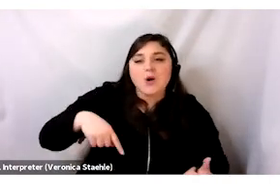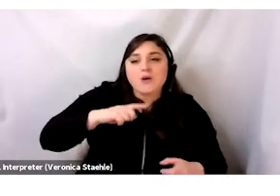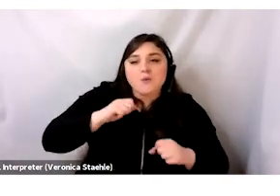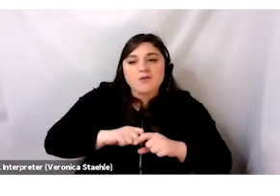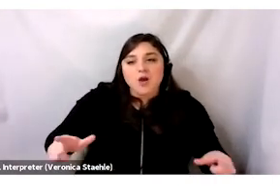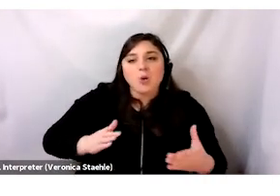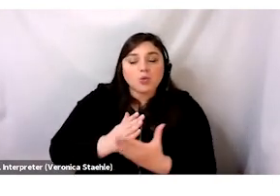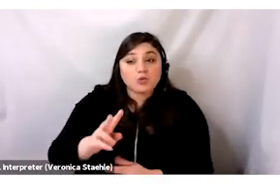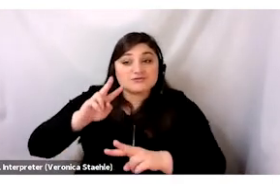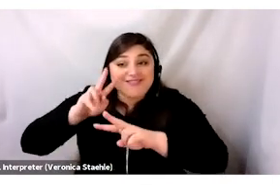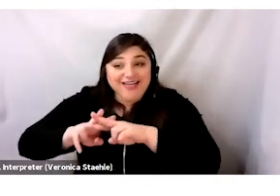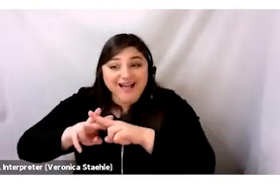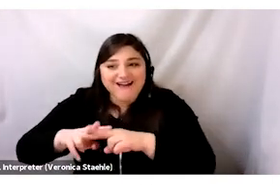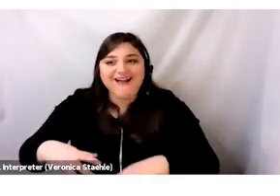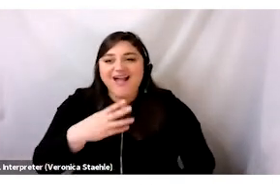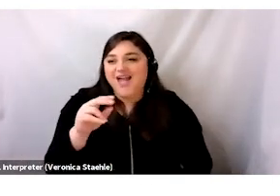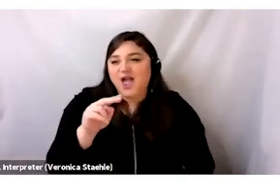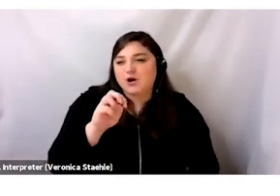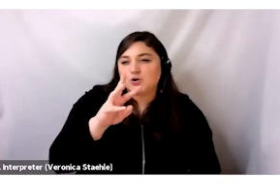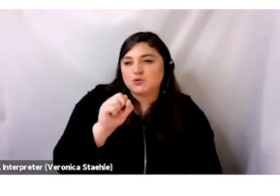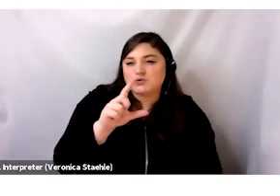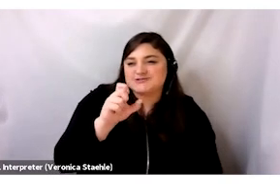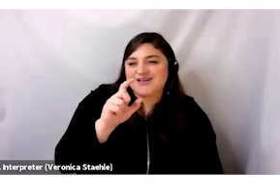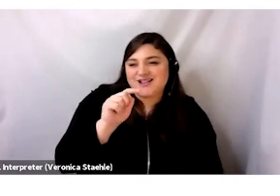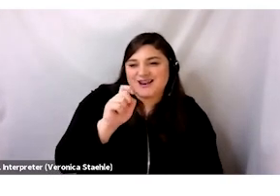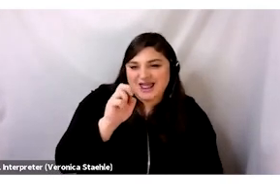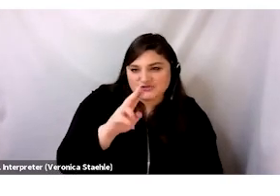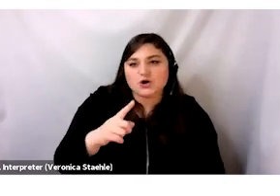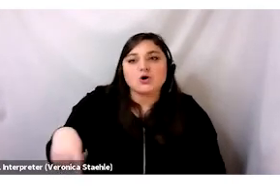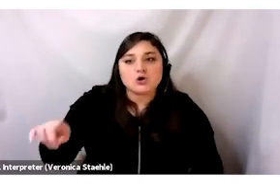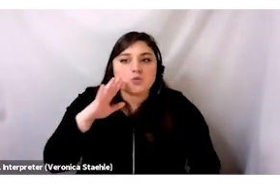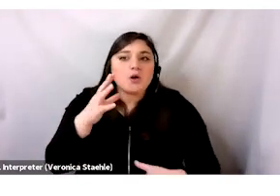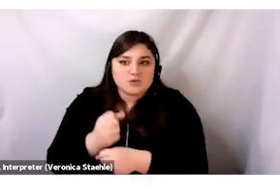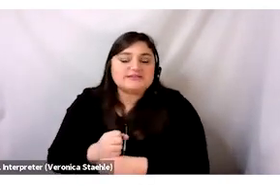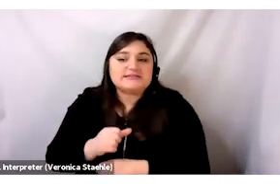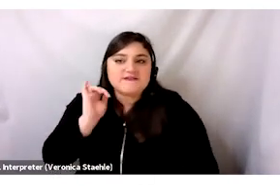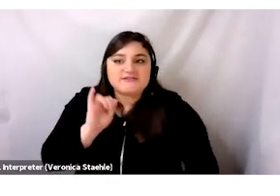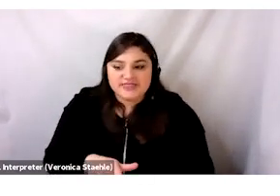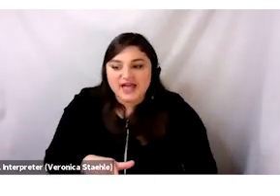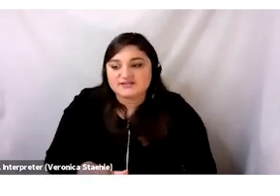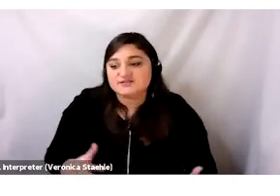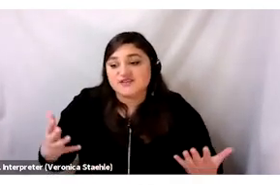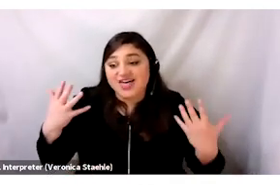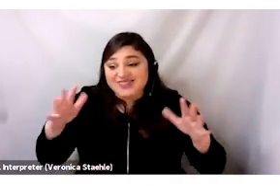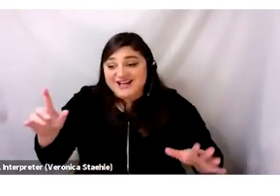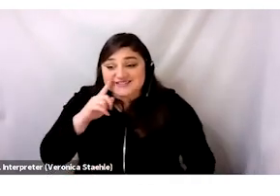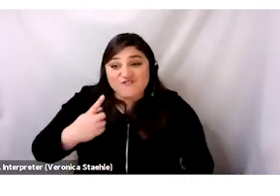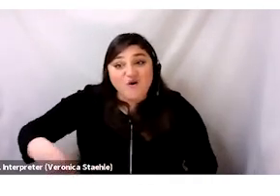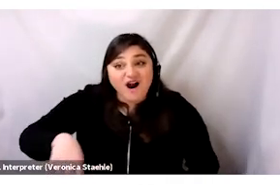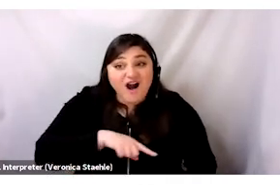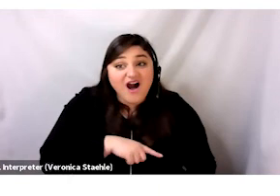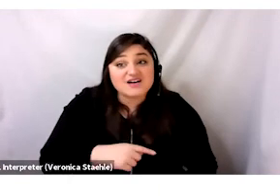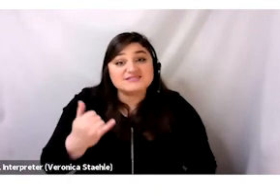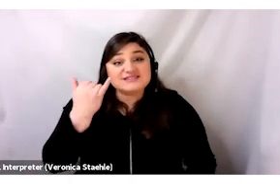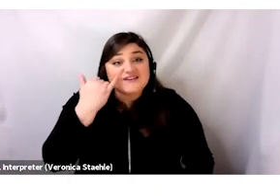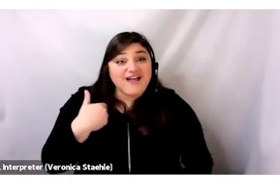So you will be definitely receiving all of those. Um, And that's it for us. Jungwon, if you have any